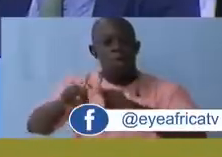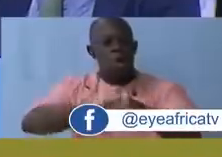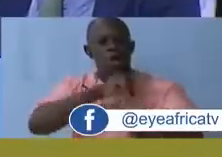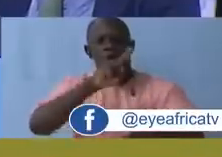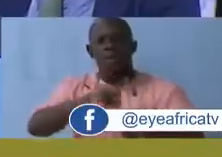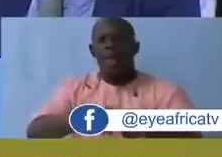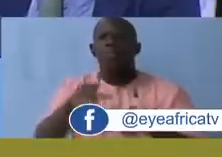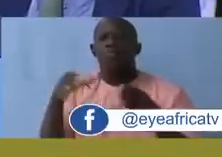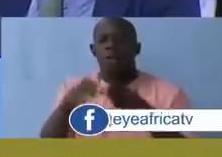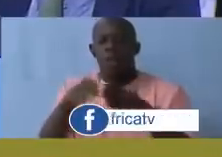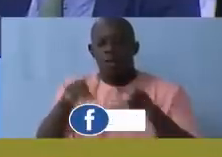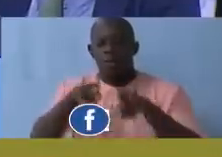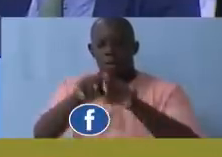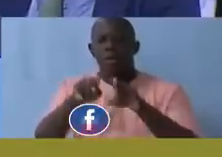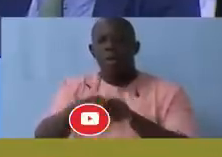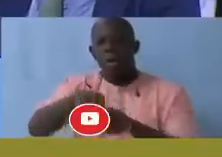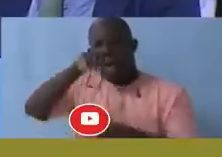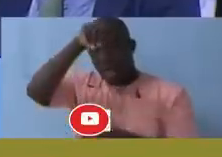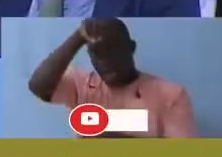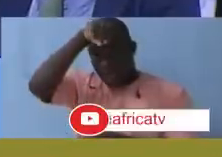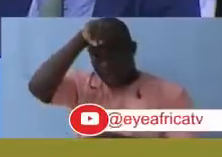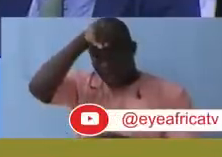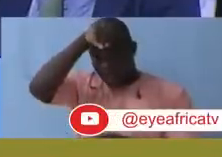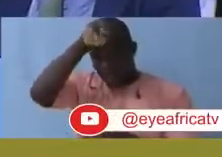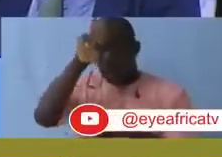Egypt typically was not that attractive.